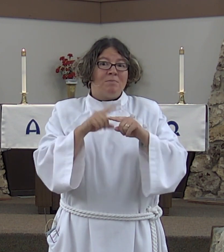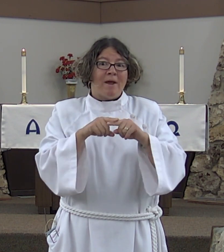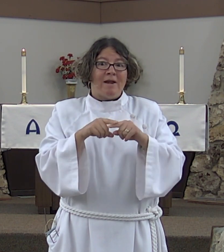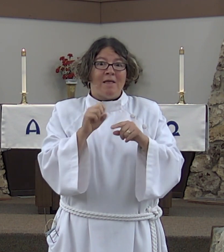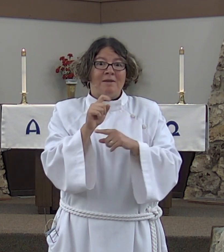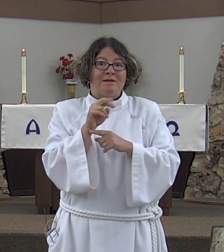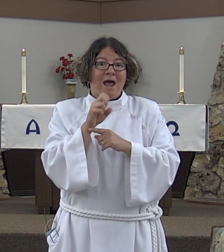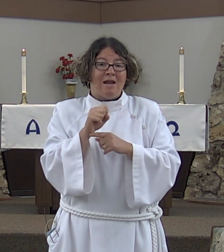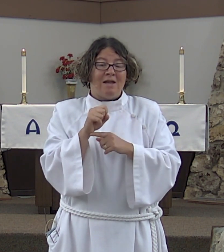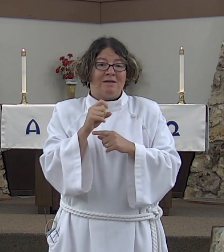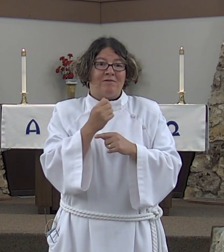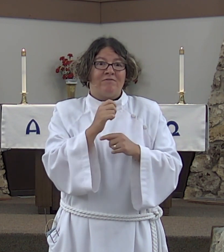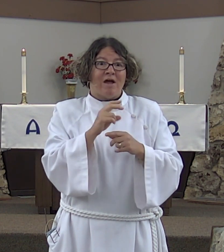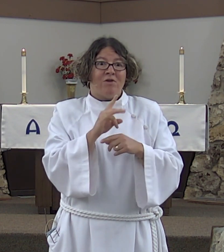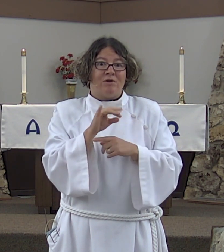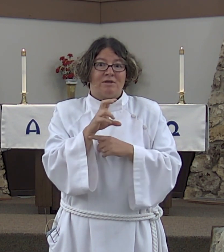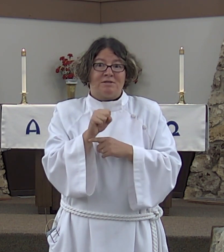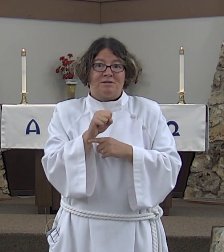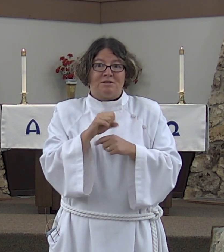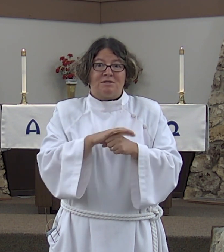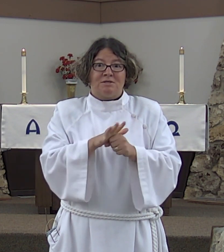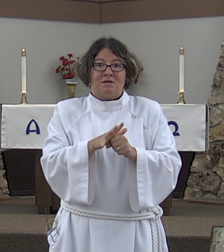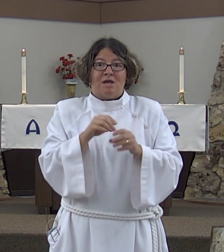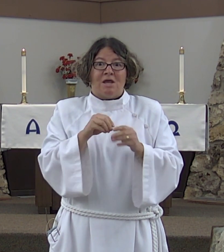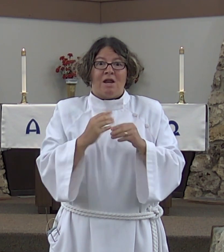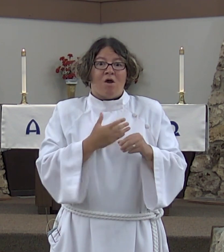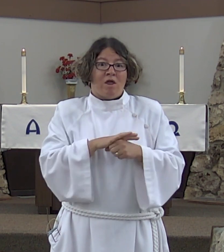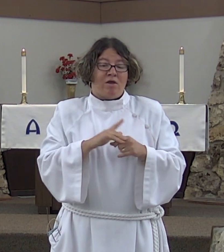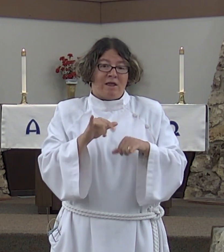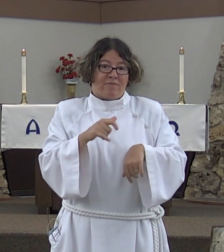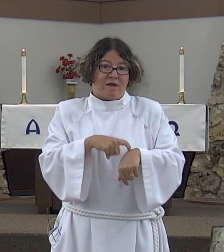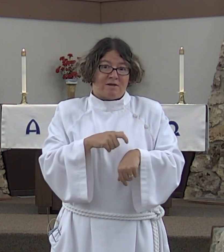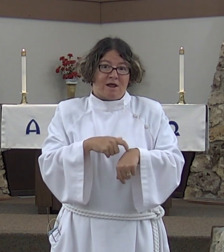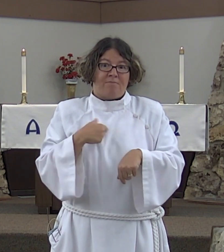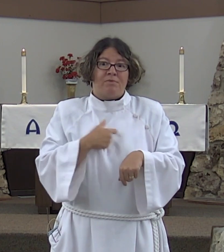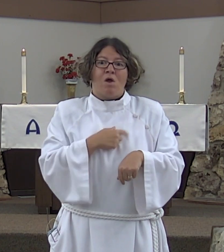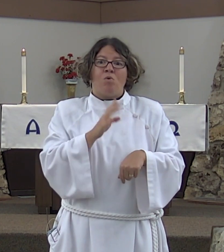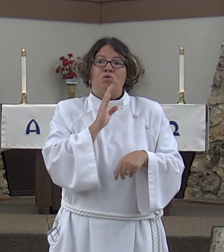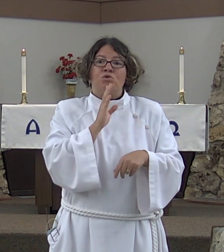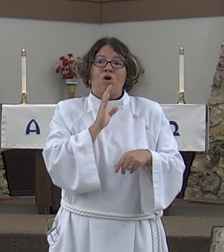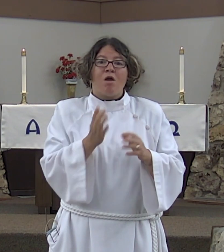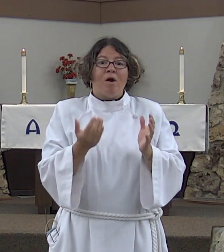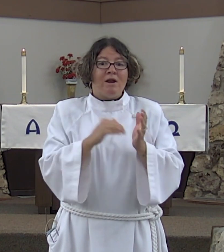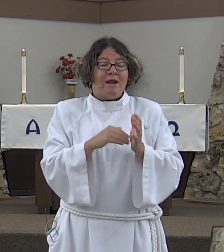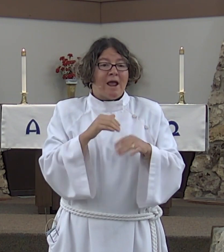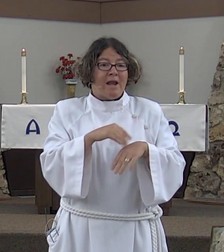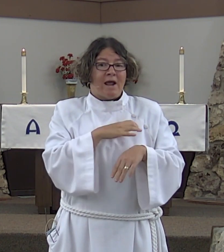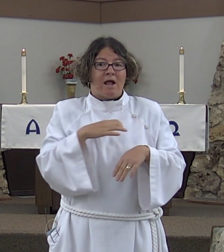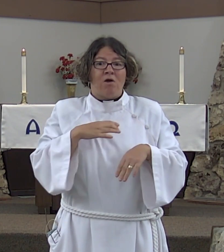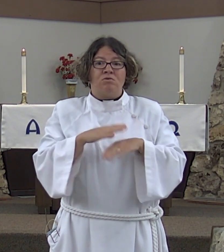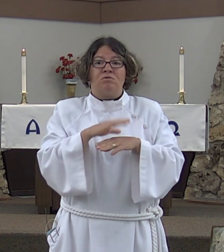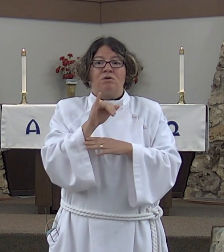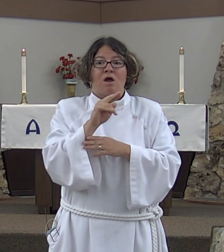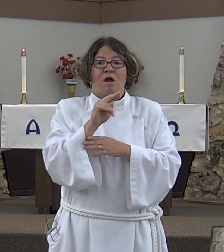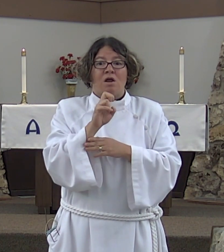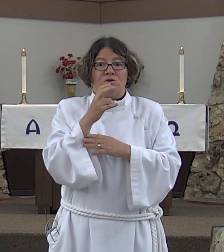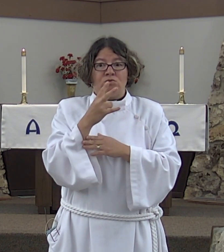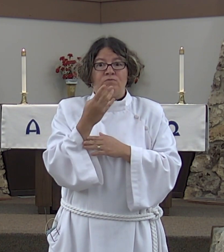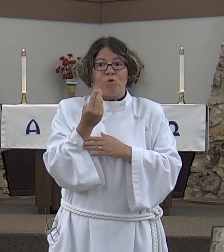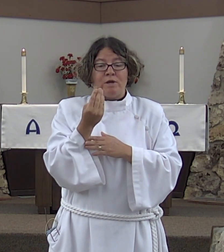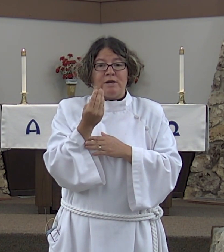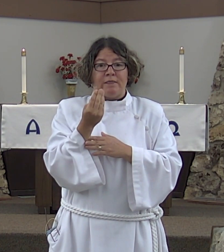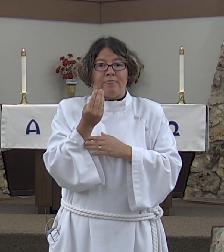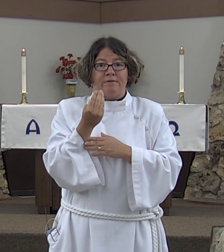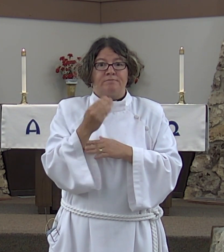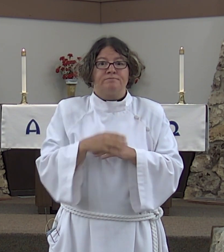will depend on the status of the virus in our area at that time. We will talk about it again at council on